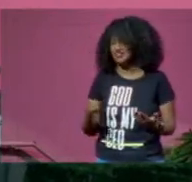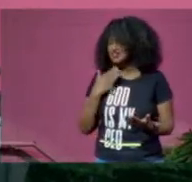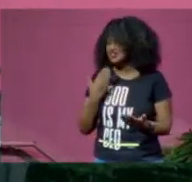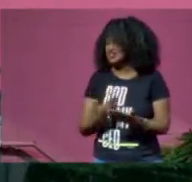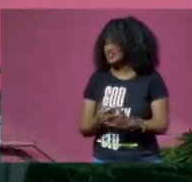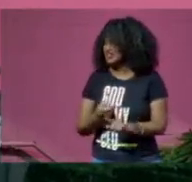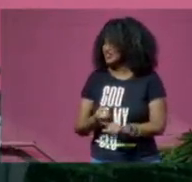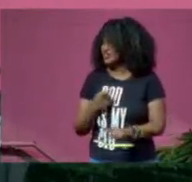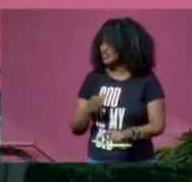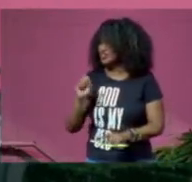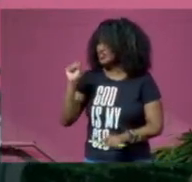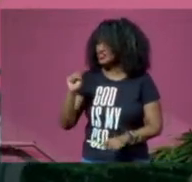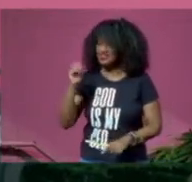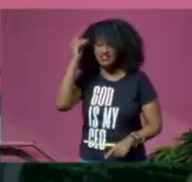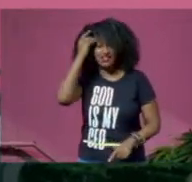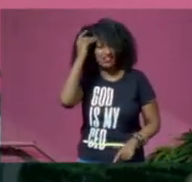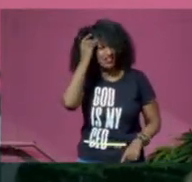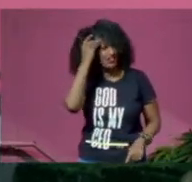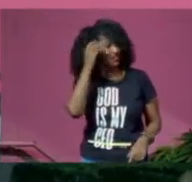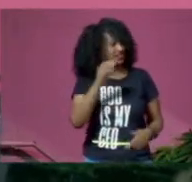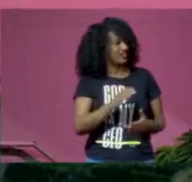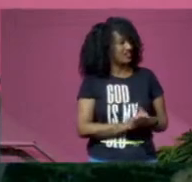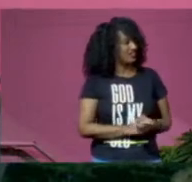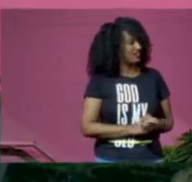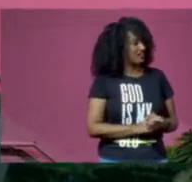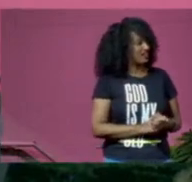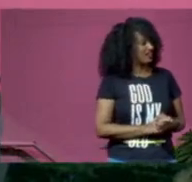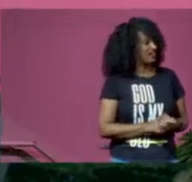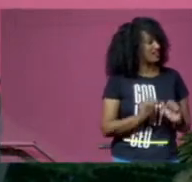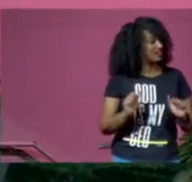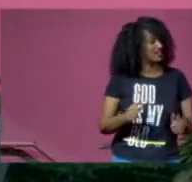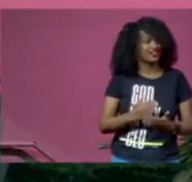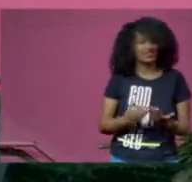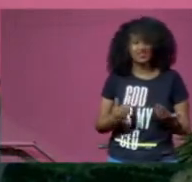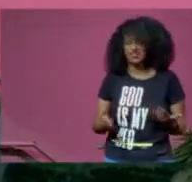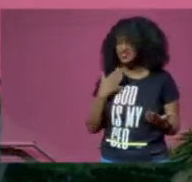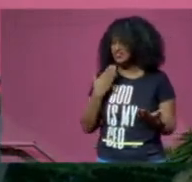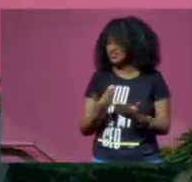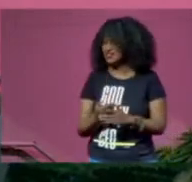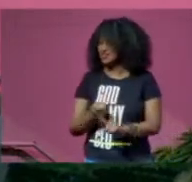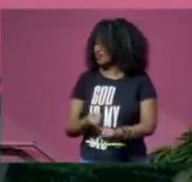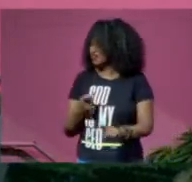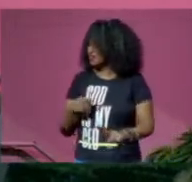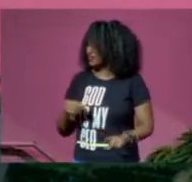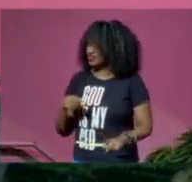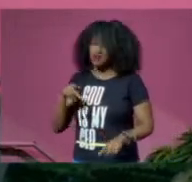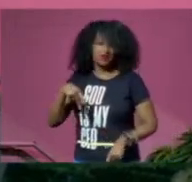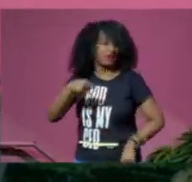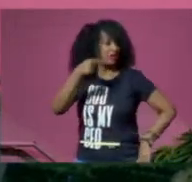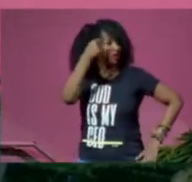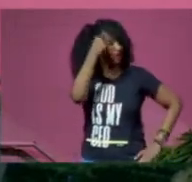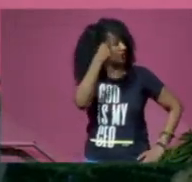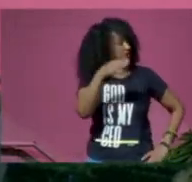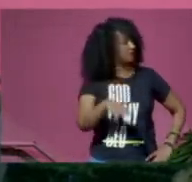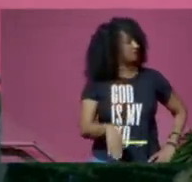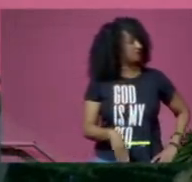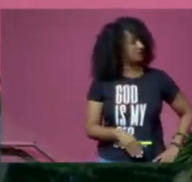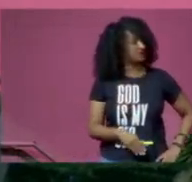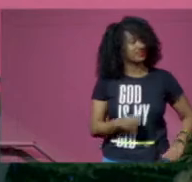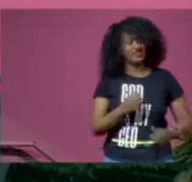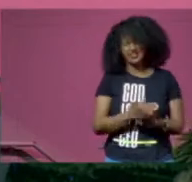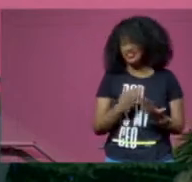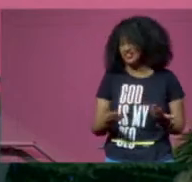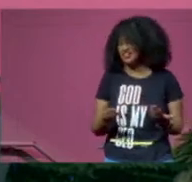Can anything good come out of Cockrell Hill? Can anything good come out of Pleasant Grove? Can anything good come out